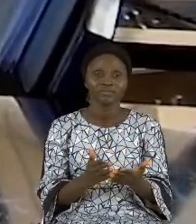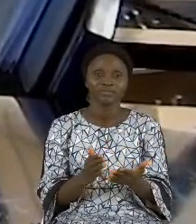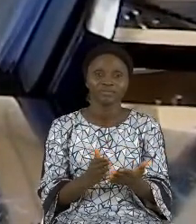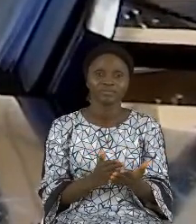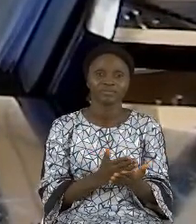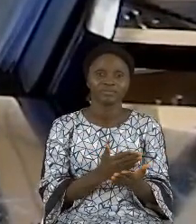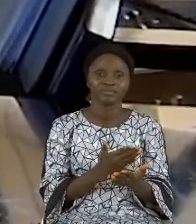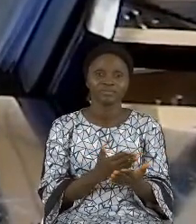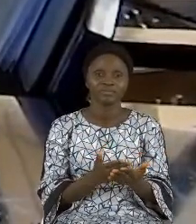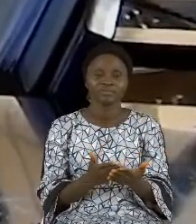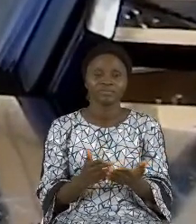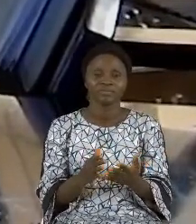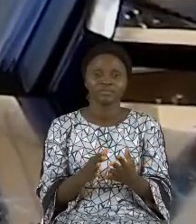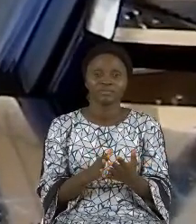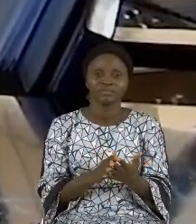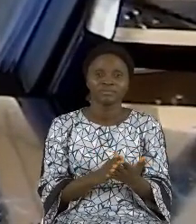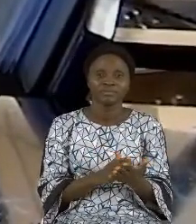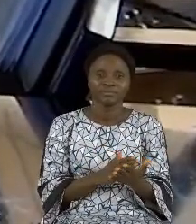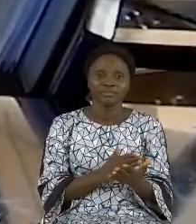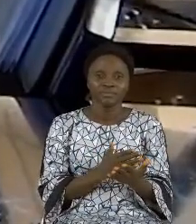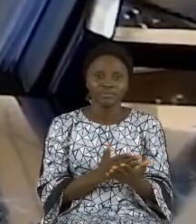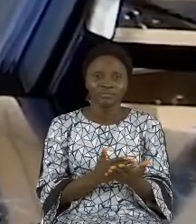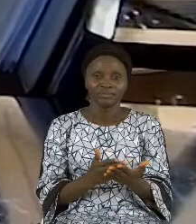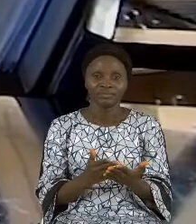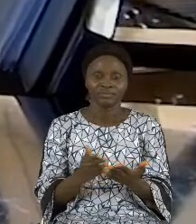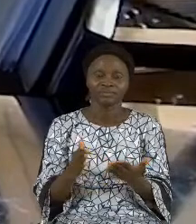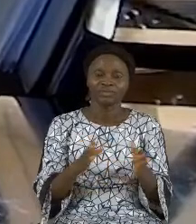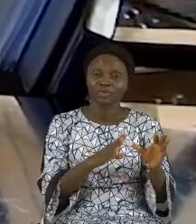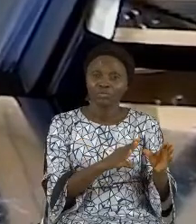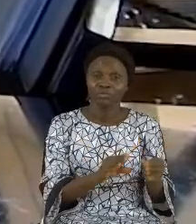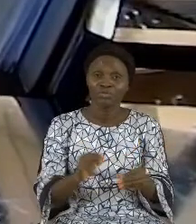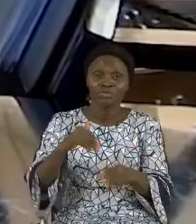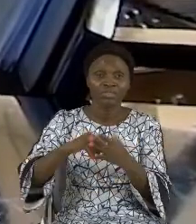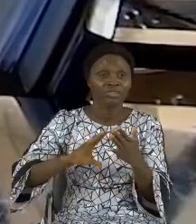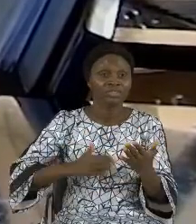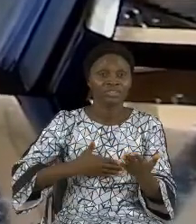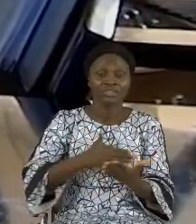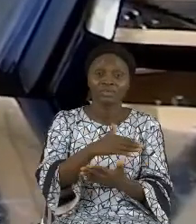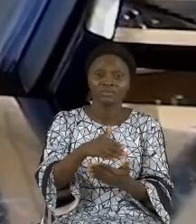Here, Lord, moving in our midst.